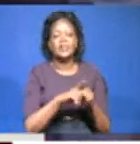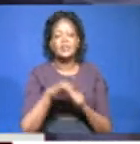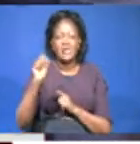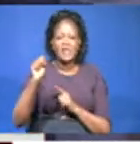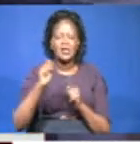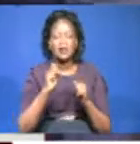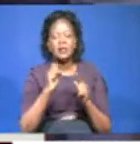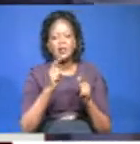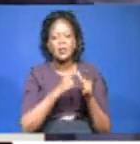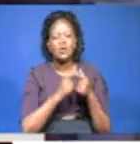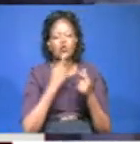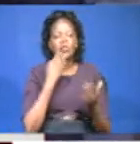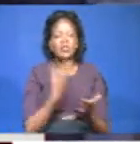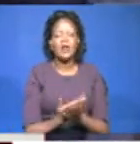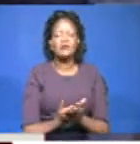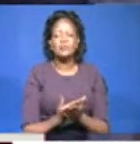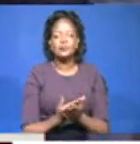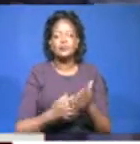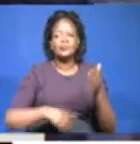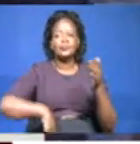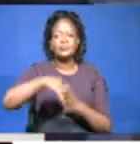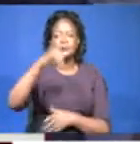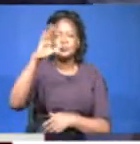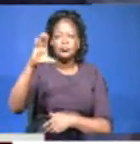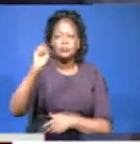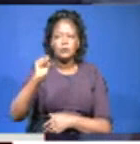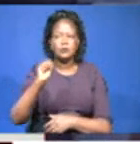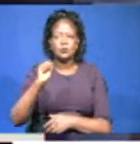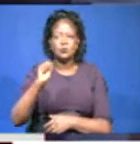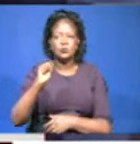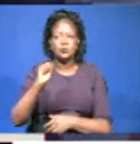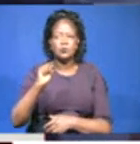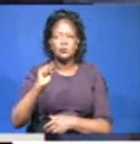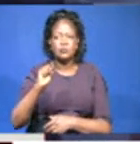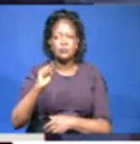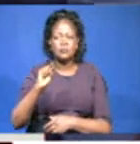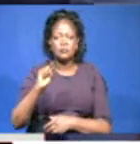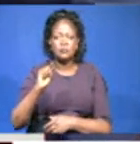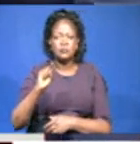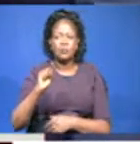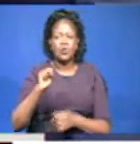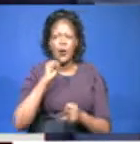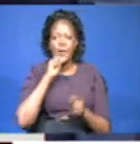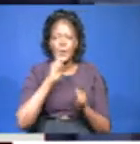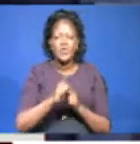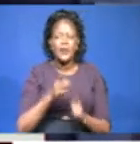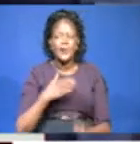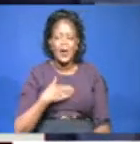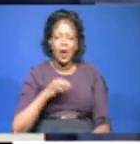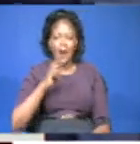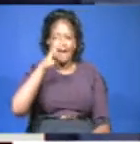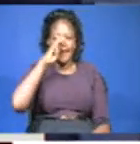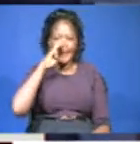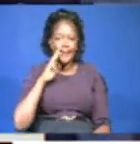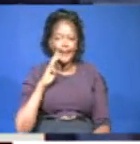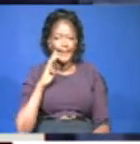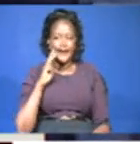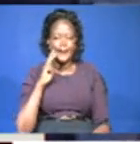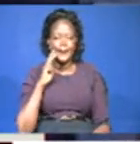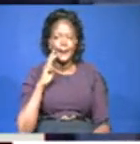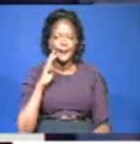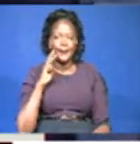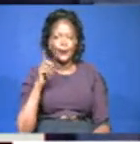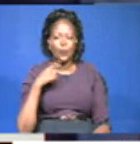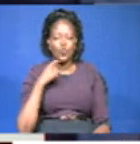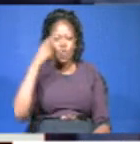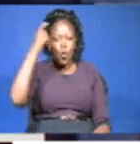to thank the outgoing CS of Defense, my brother Eugene Wamalwa, for his wise